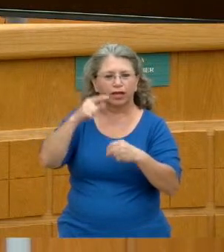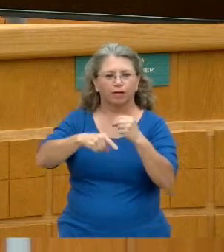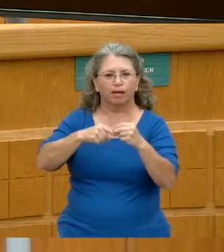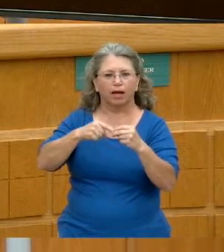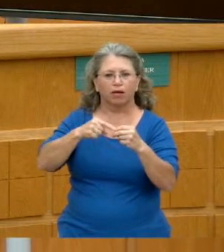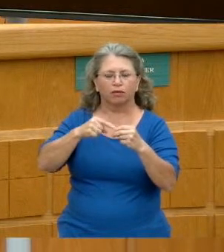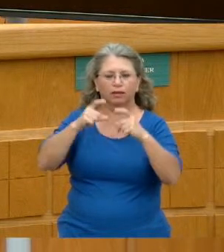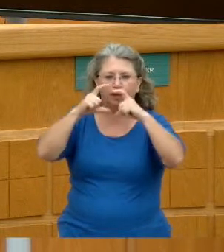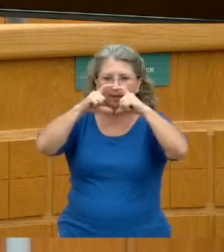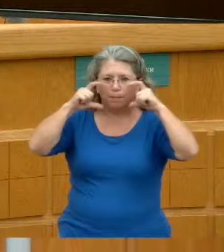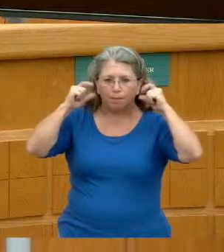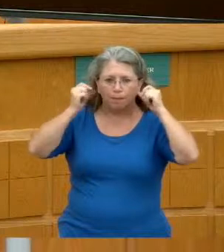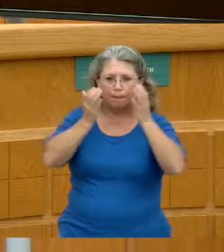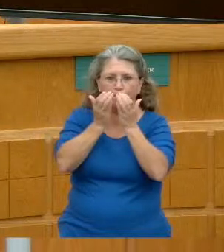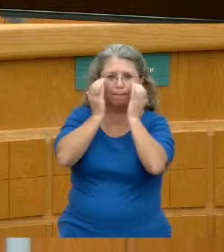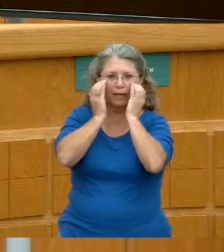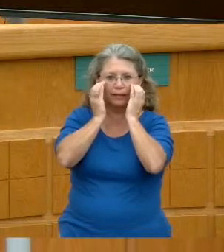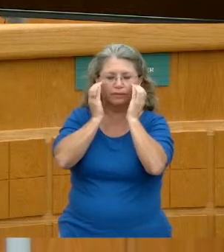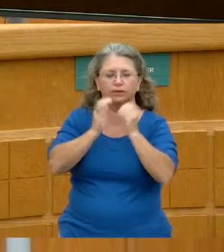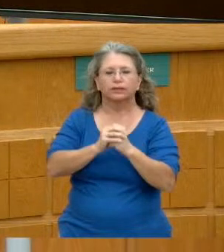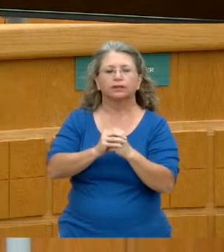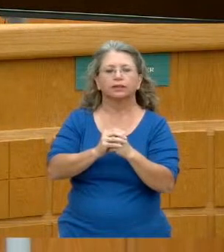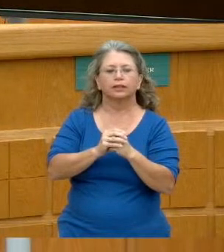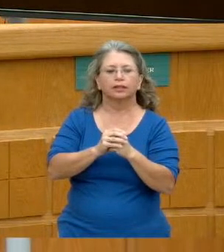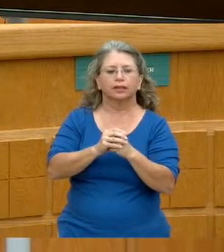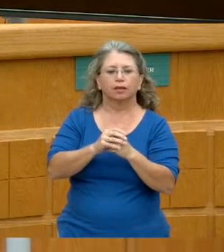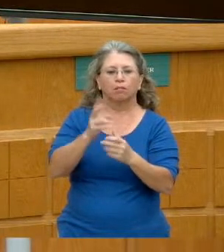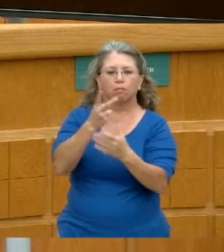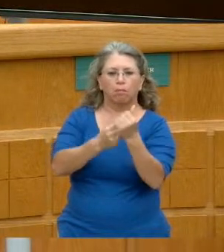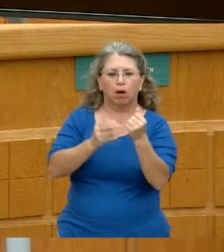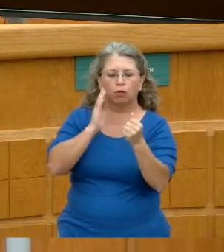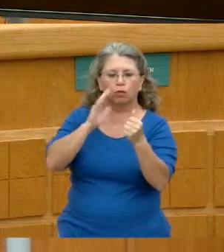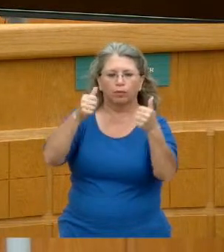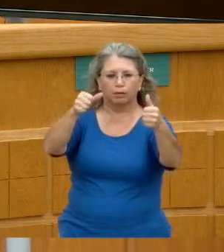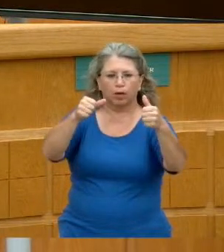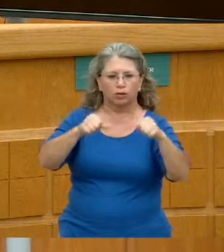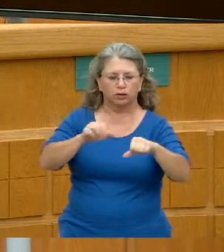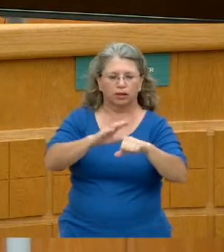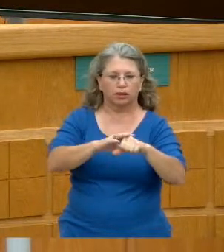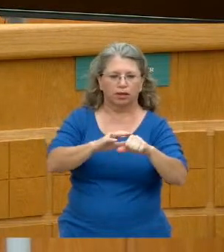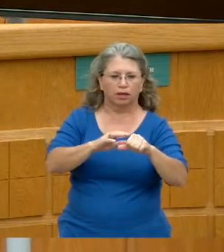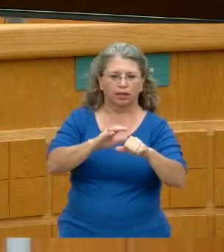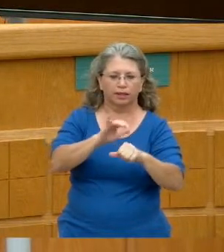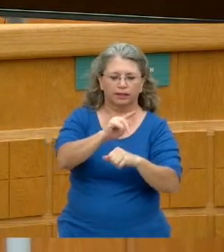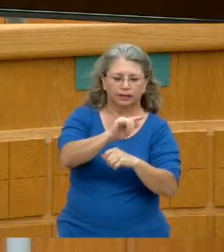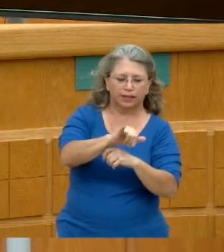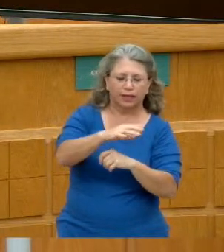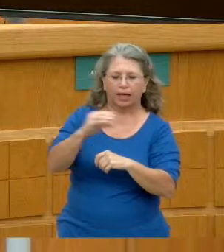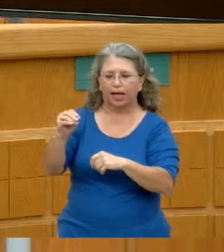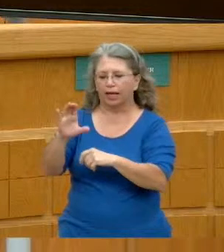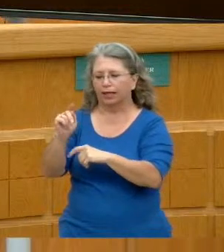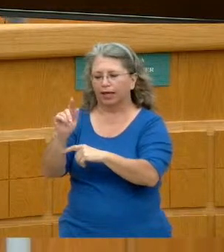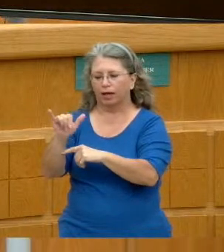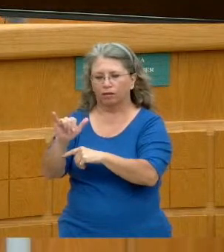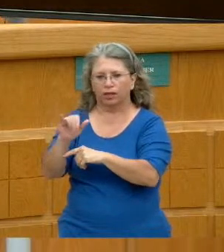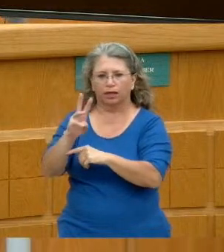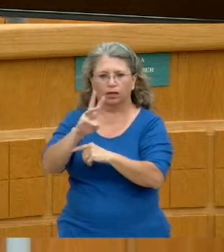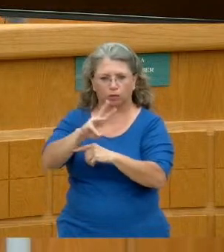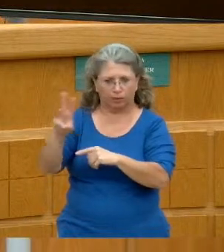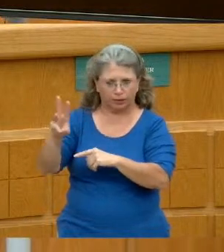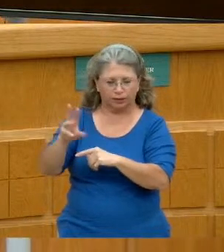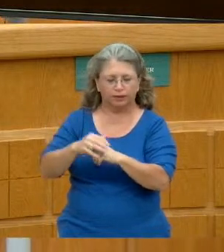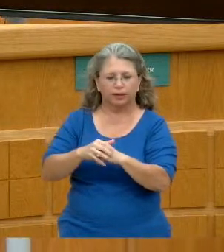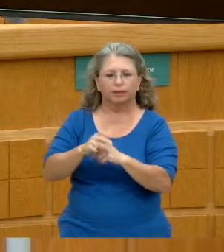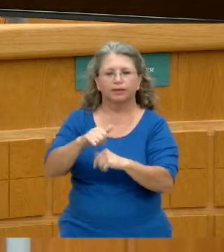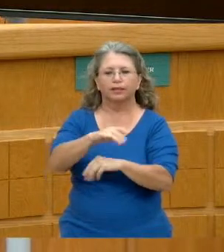coverings. And so this will be shared, put on both the city and county website. But this afternoon, I want to make